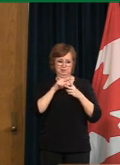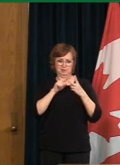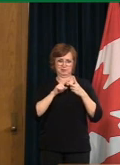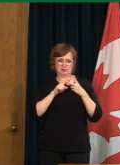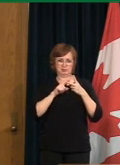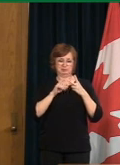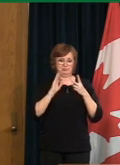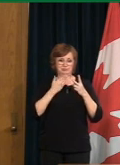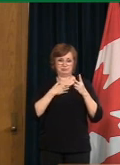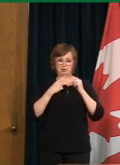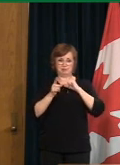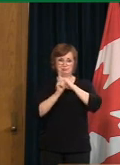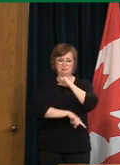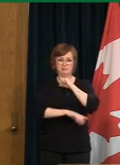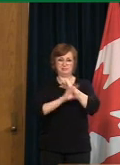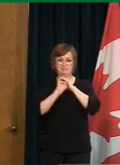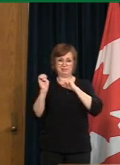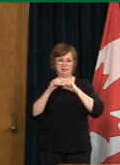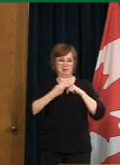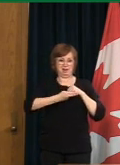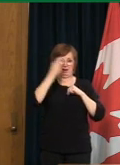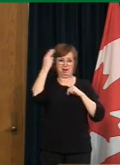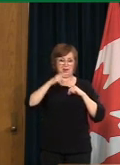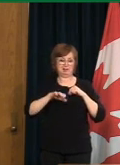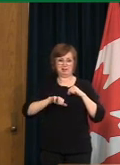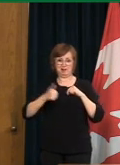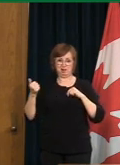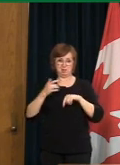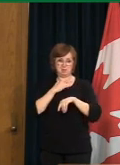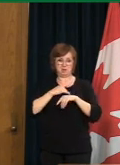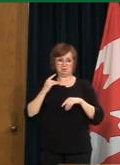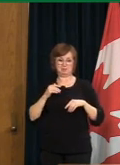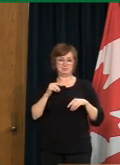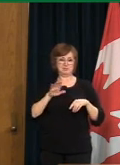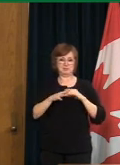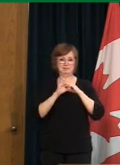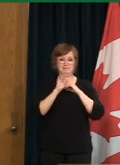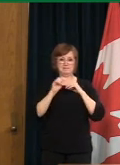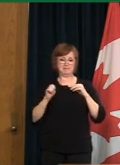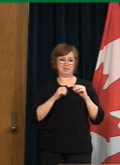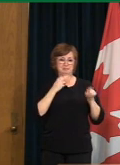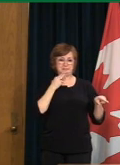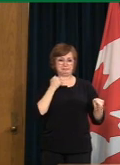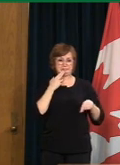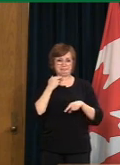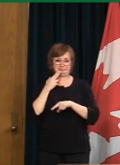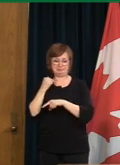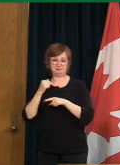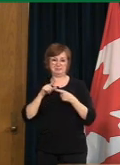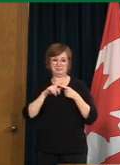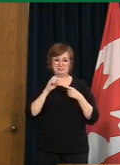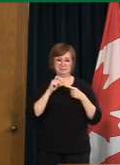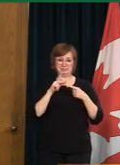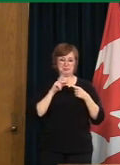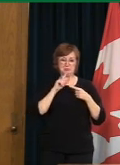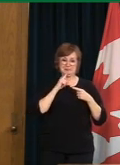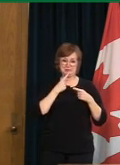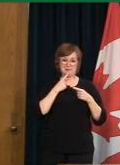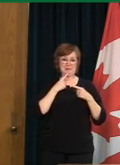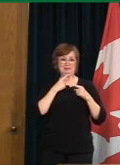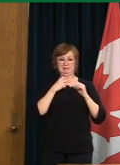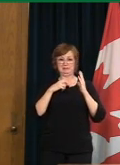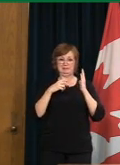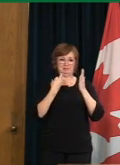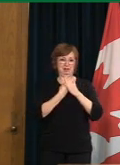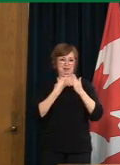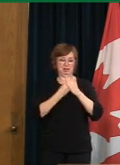I'm not aware of another province that has fines of those levels. I may be mistaken on that, but I'm just not aware right now. So I